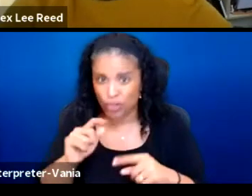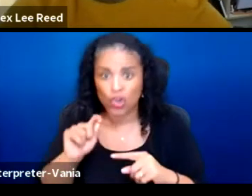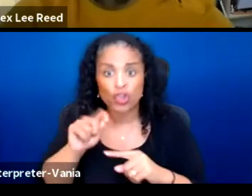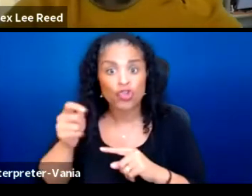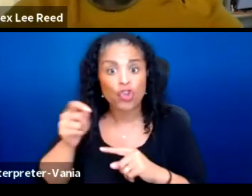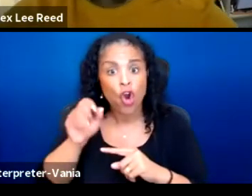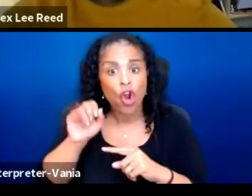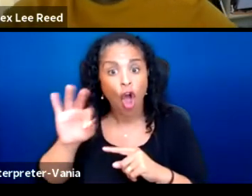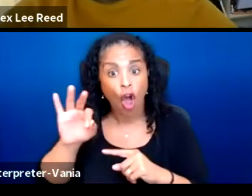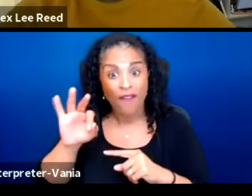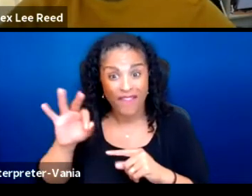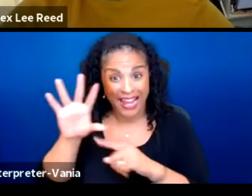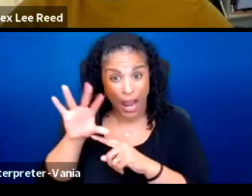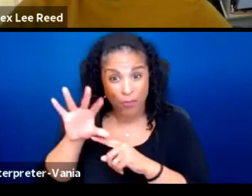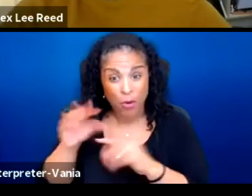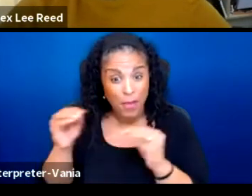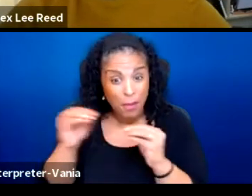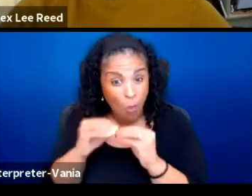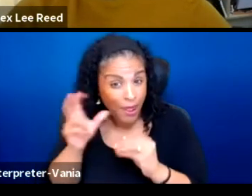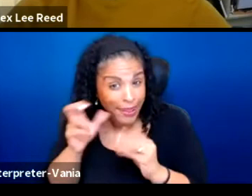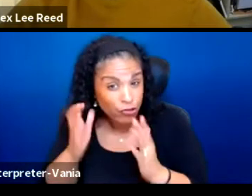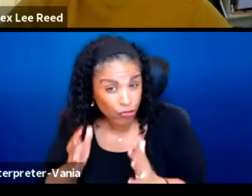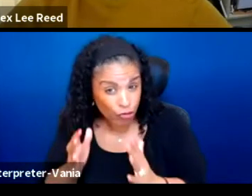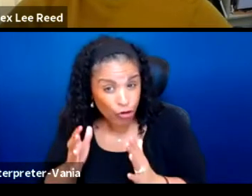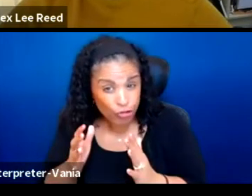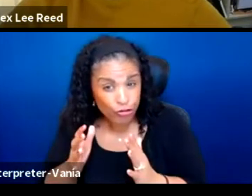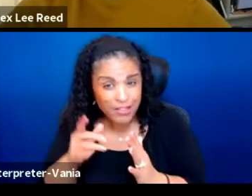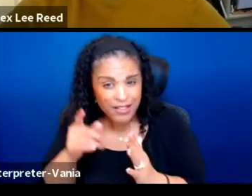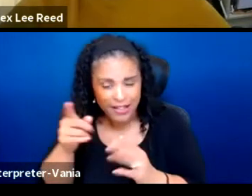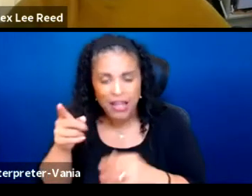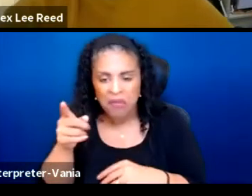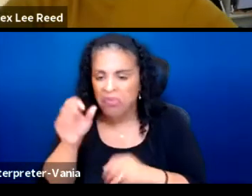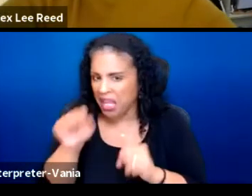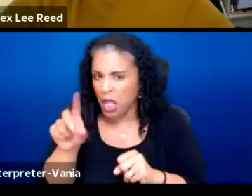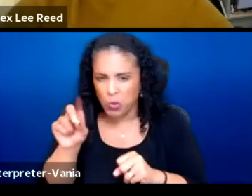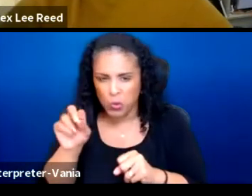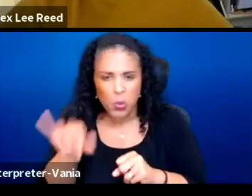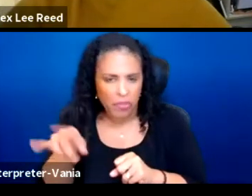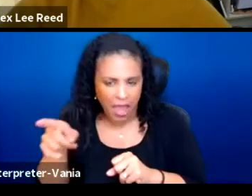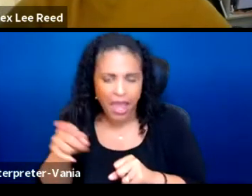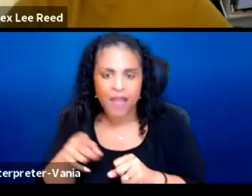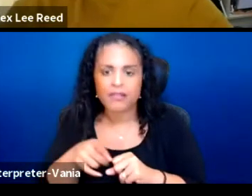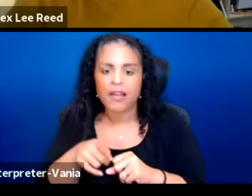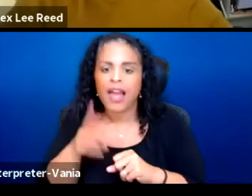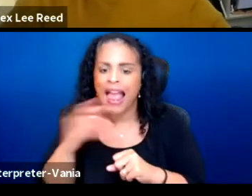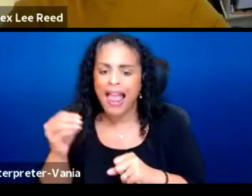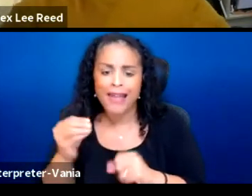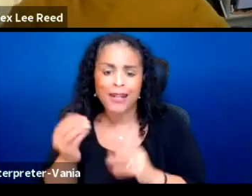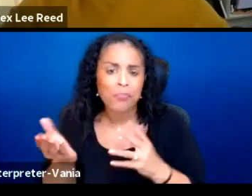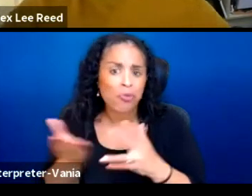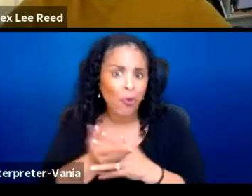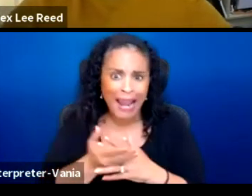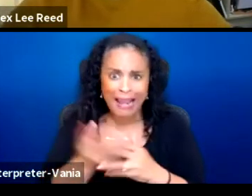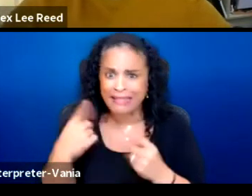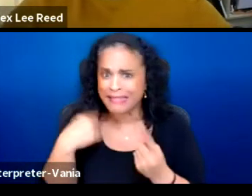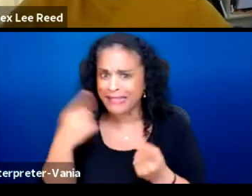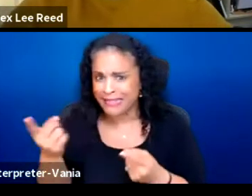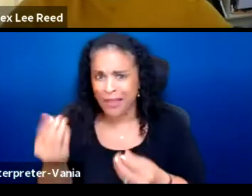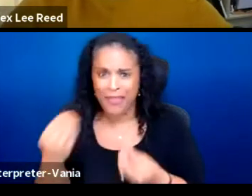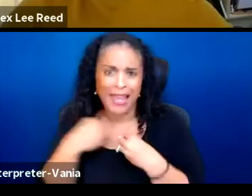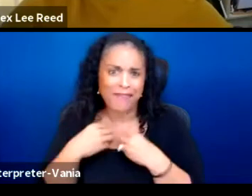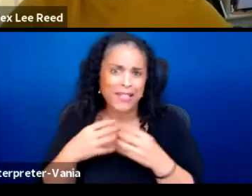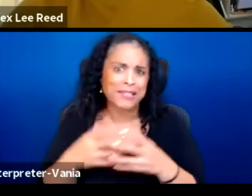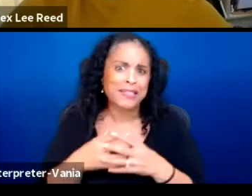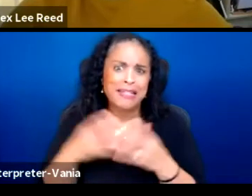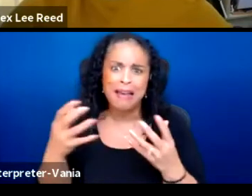camera, become more of listeners and foreground community voice, they're welcome to do that. Also to take a break since they've given us so